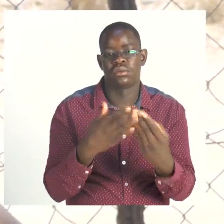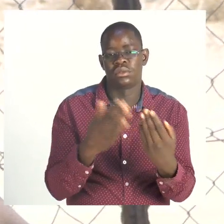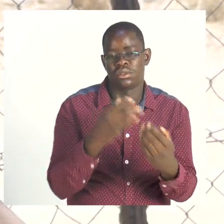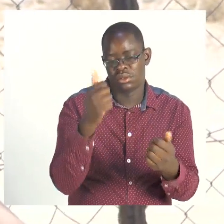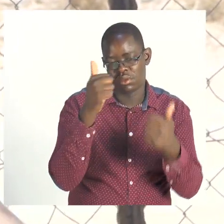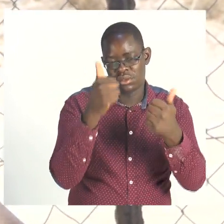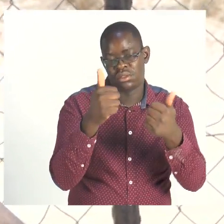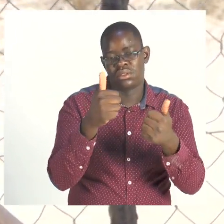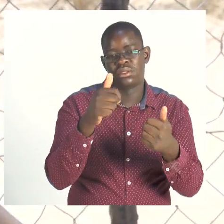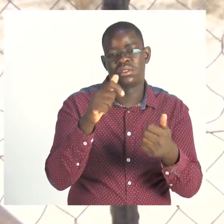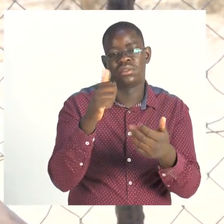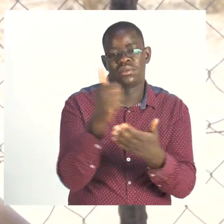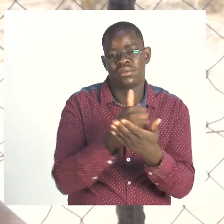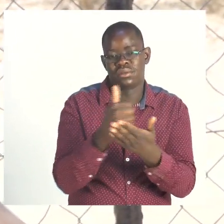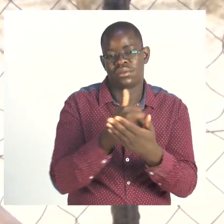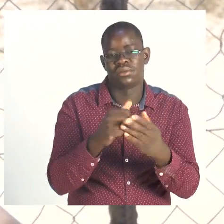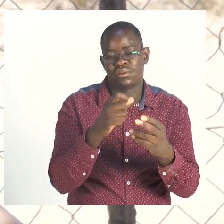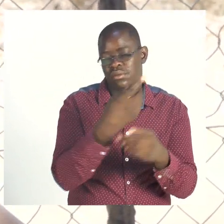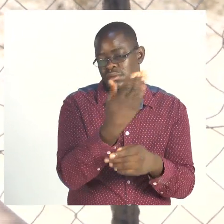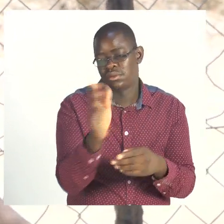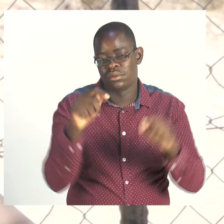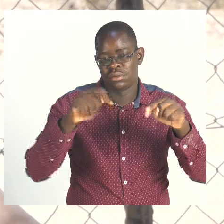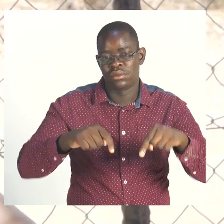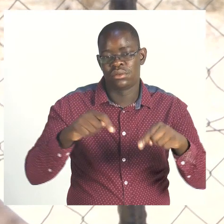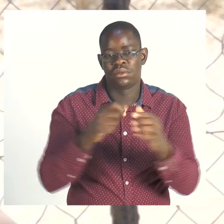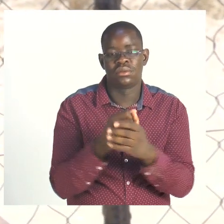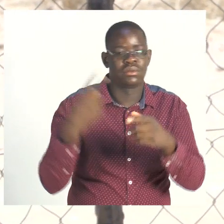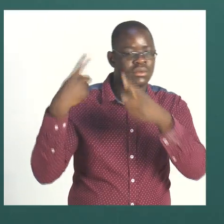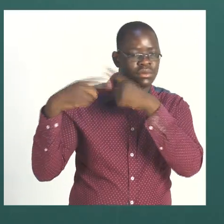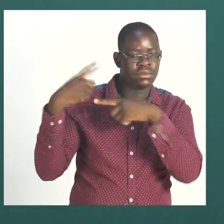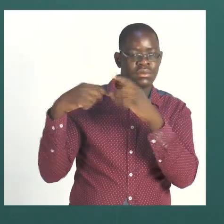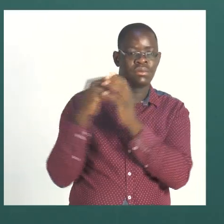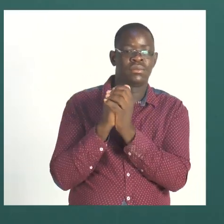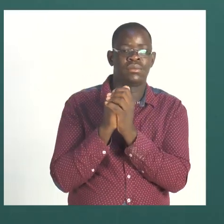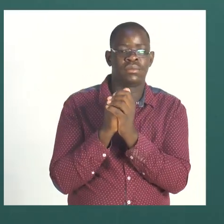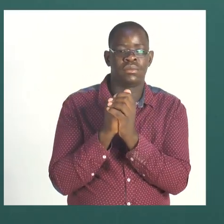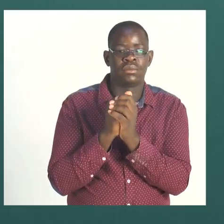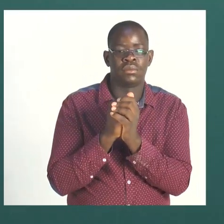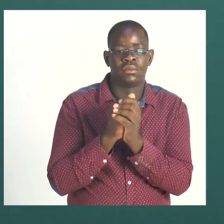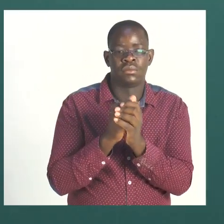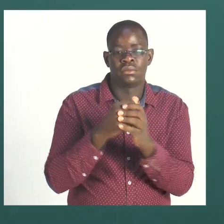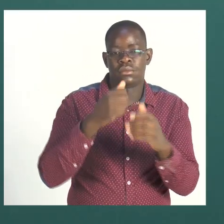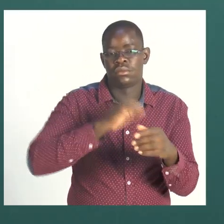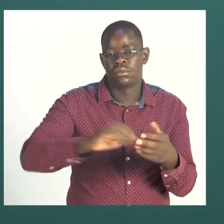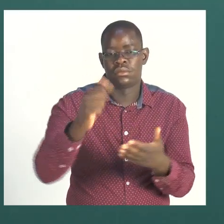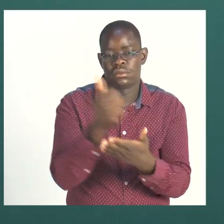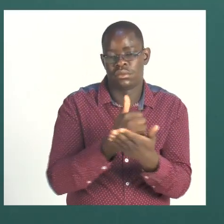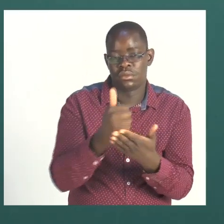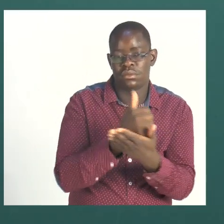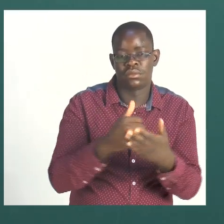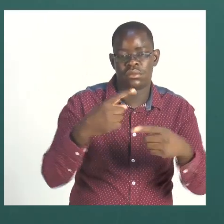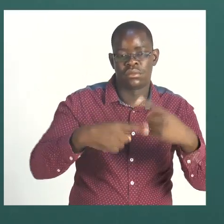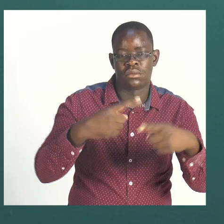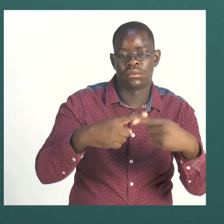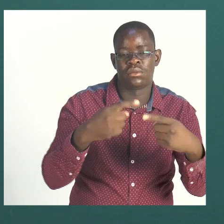to learn about land reclamation today with you. Let's recap. Land reclamation refers to the process of